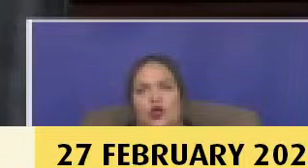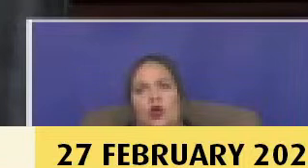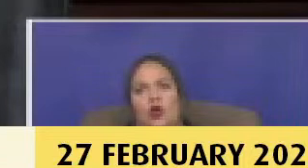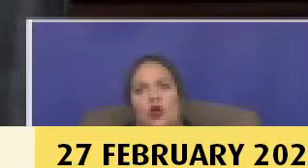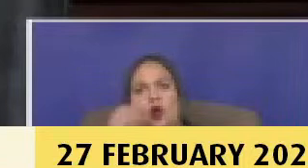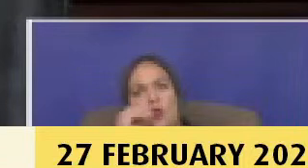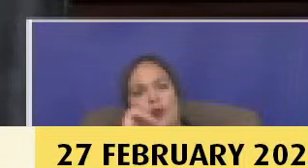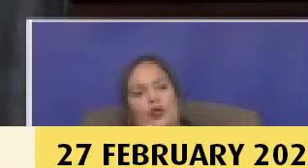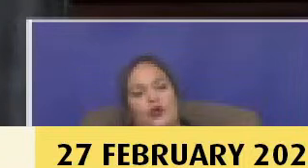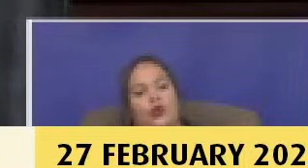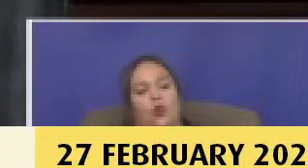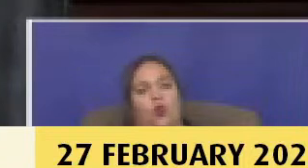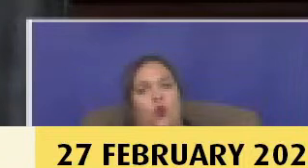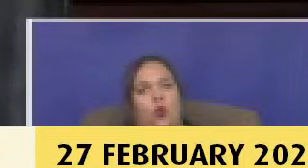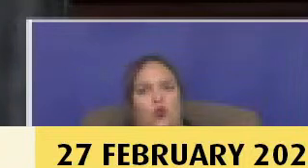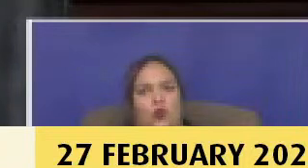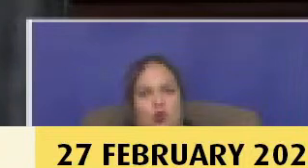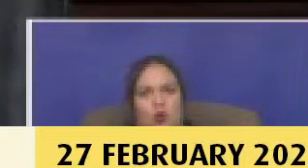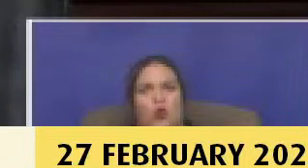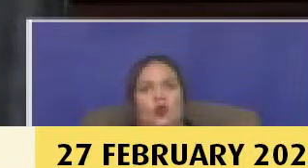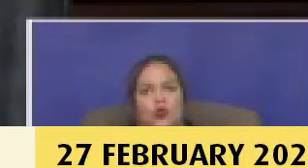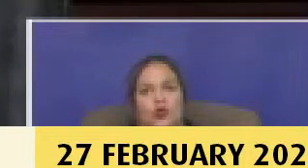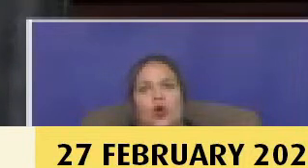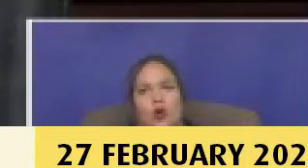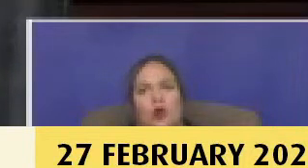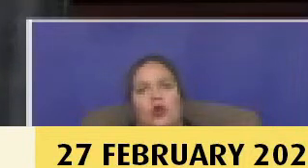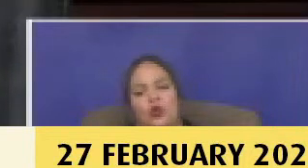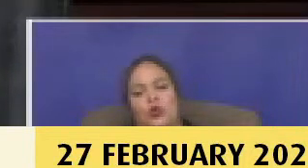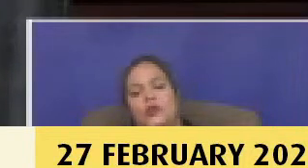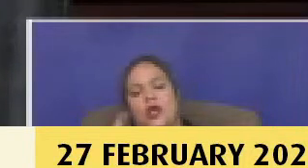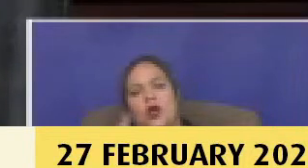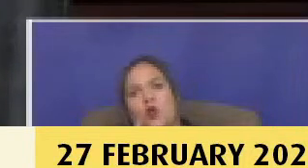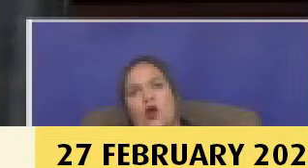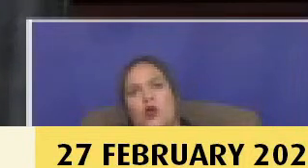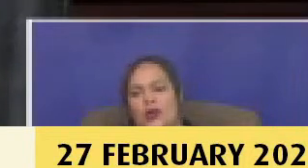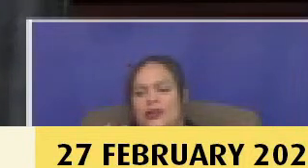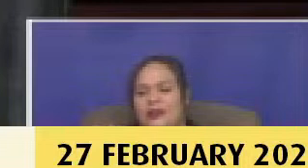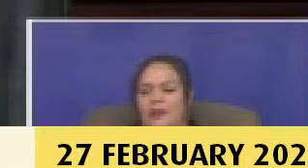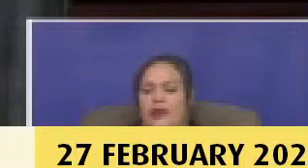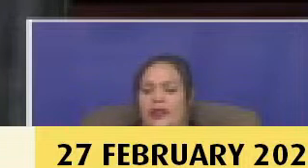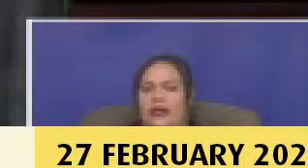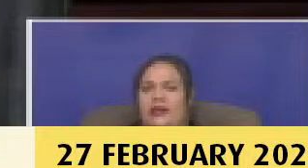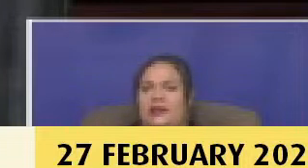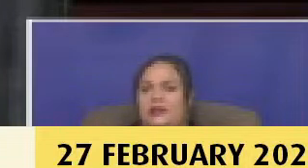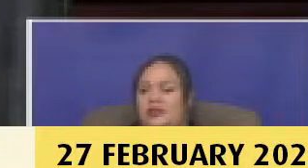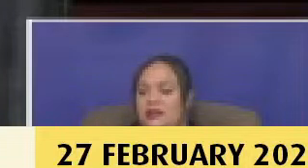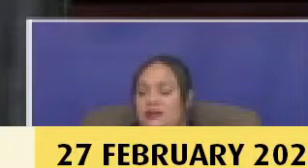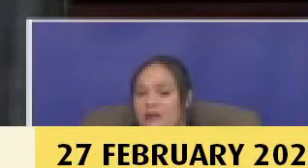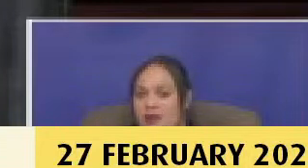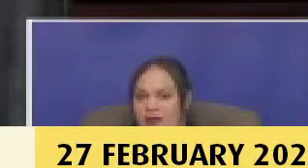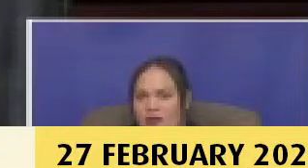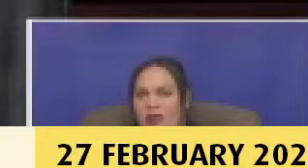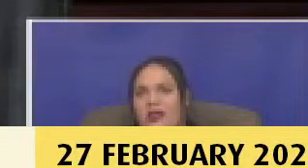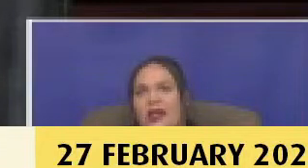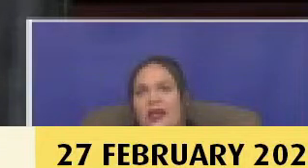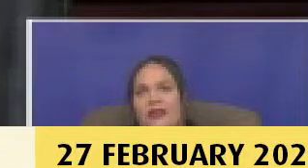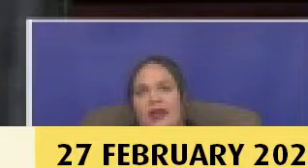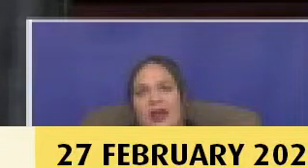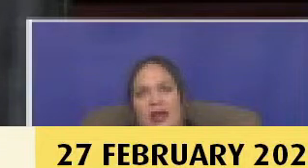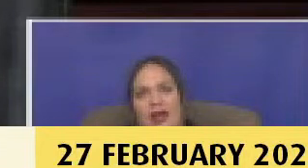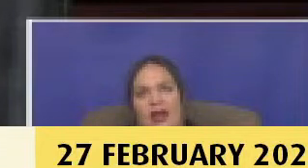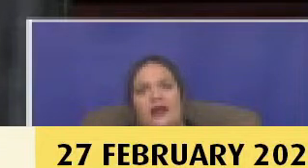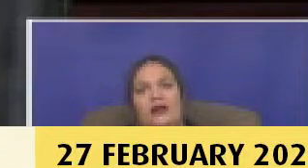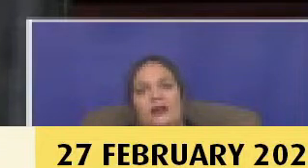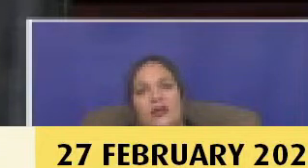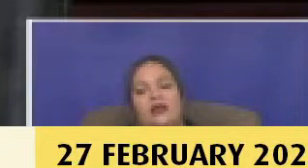own opinion, what would you say causes political interference in the administration,